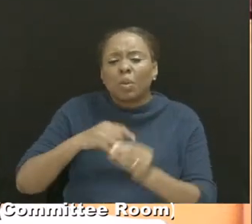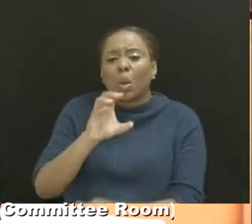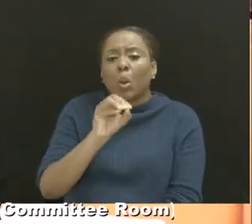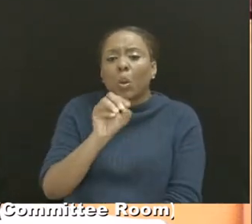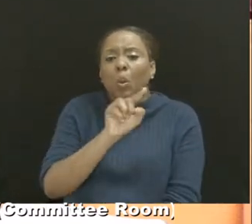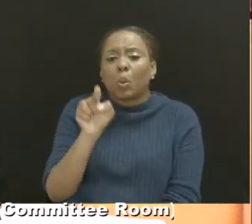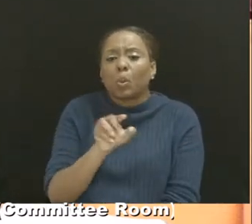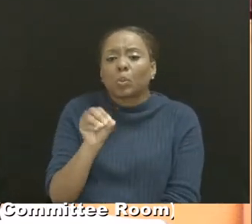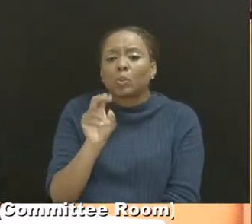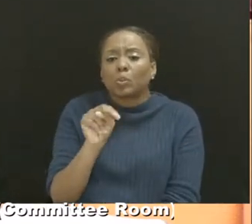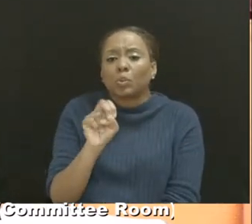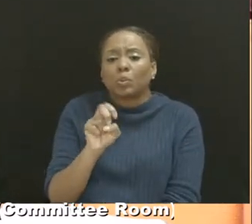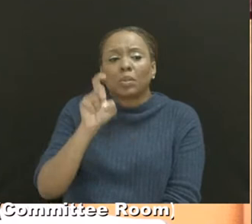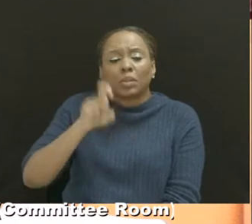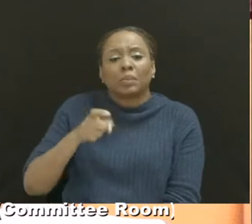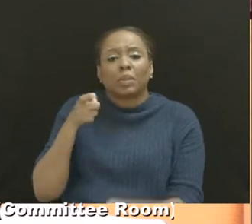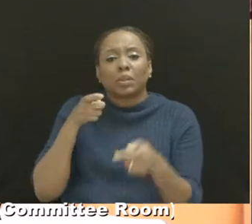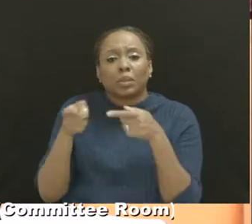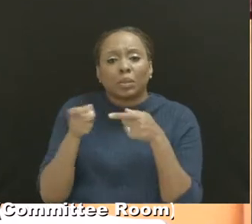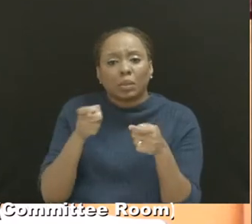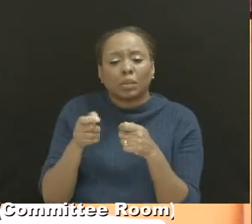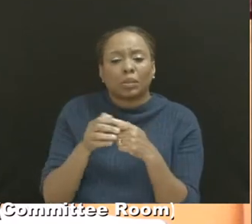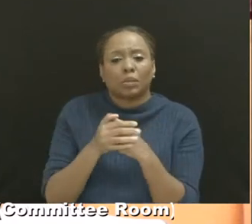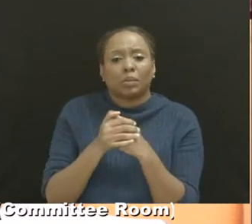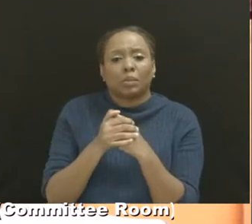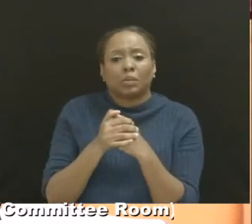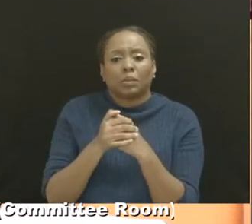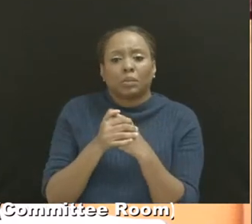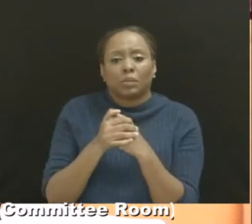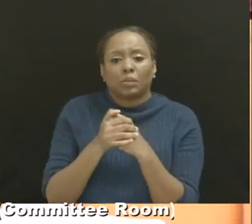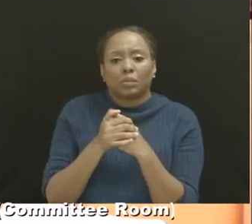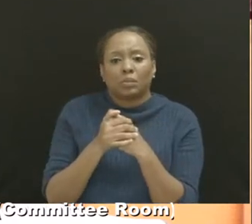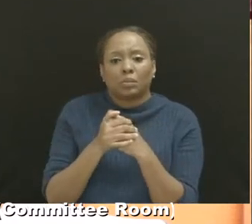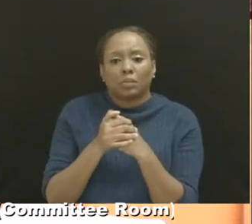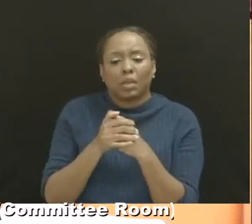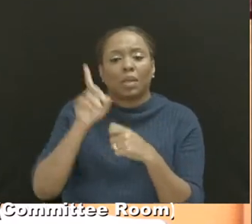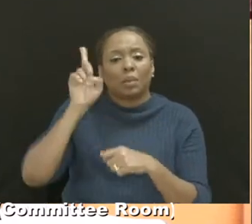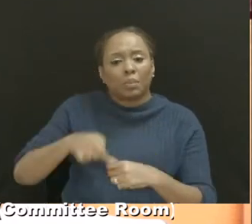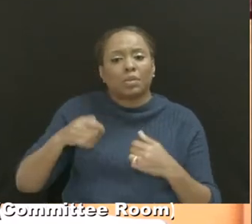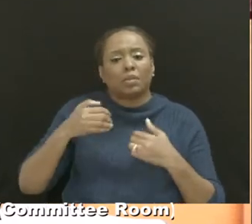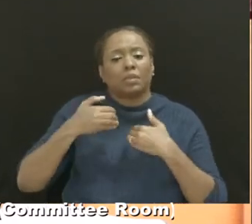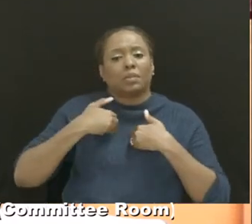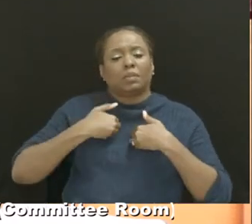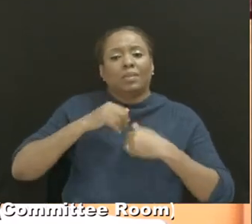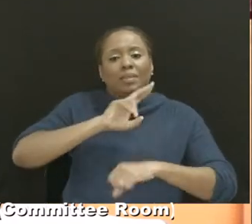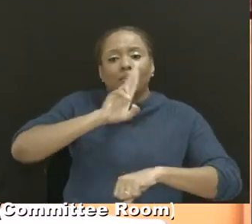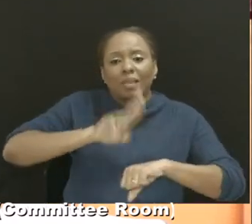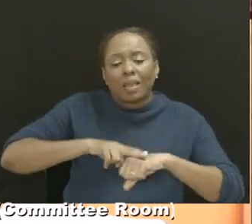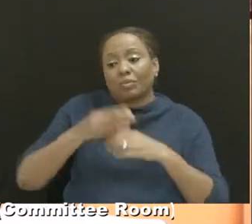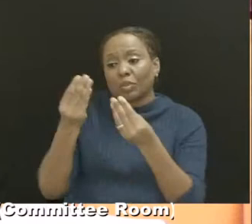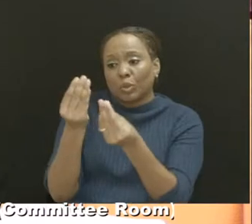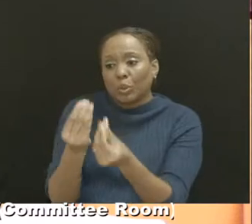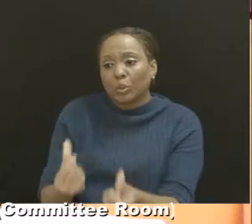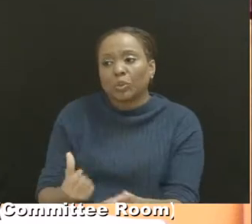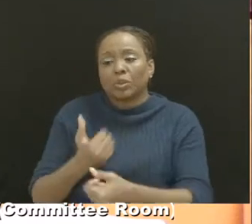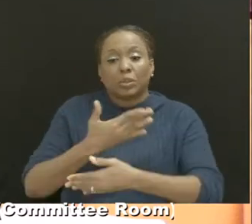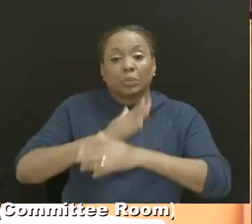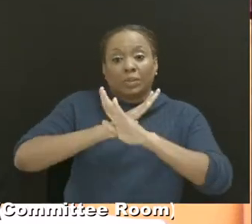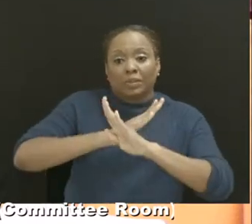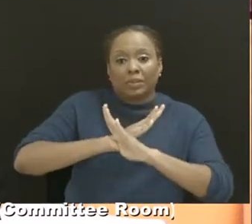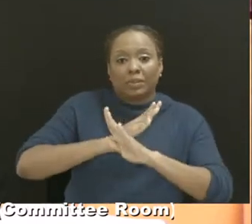be control, and that we must find nature-based solutions to help protect our environment and our